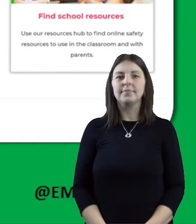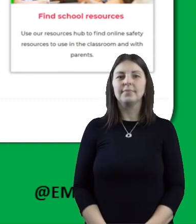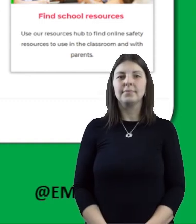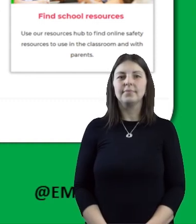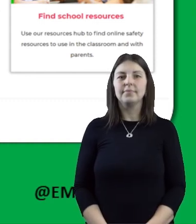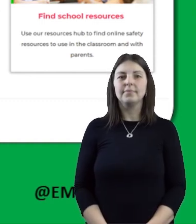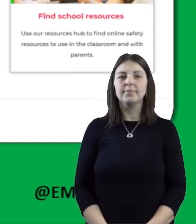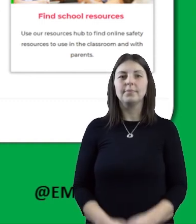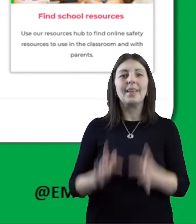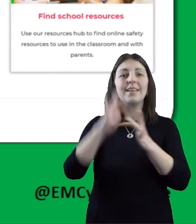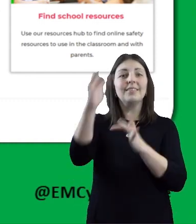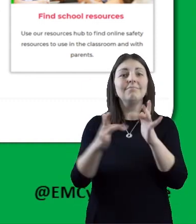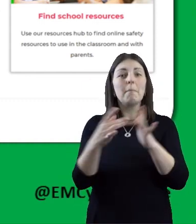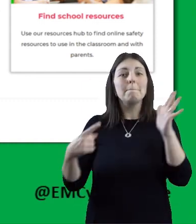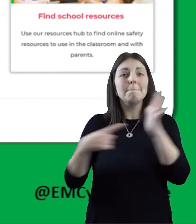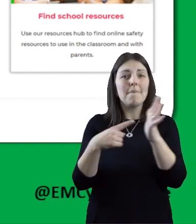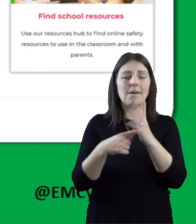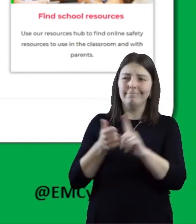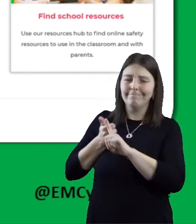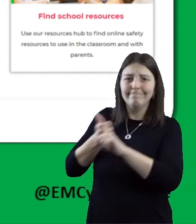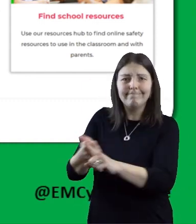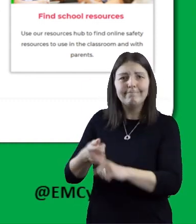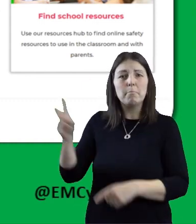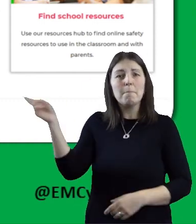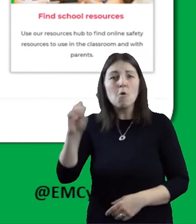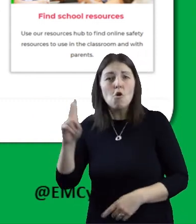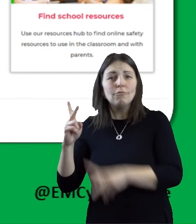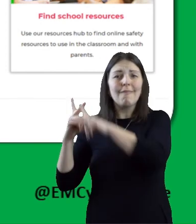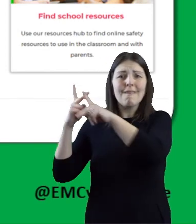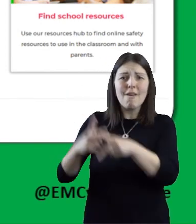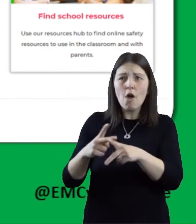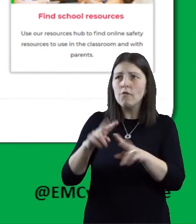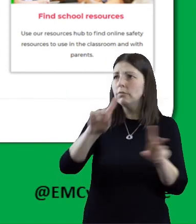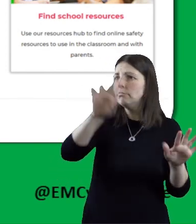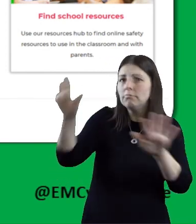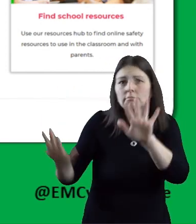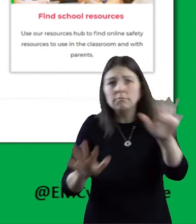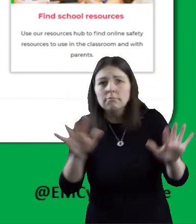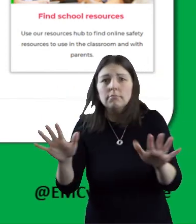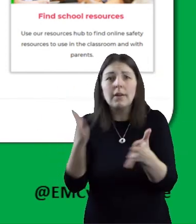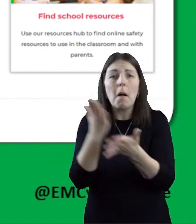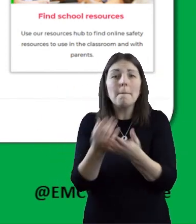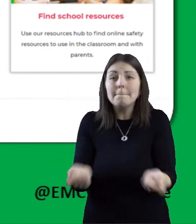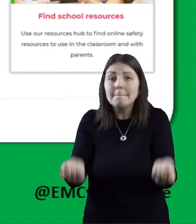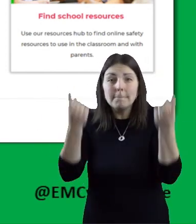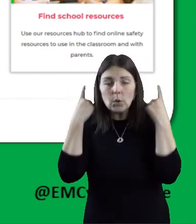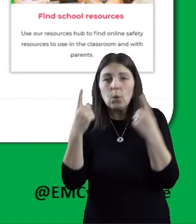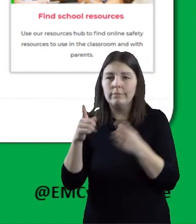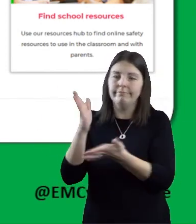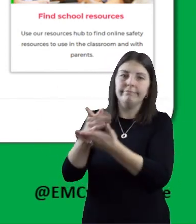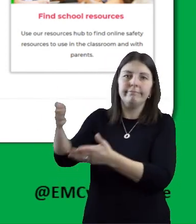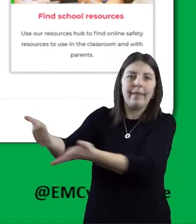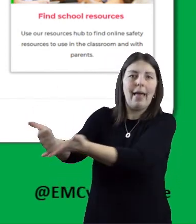Internet Matters support parents and carers to navigate the ever-changing digital landscape. They offer the best advice and